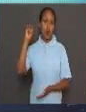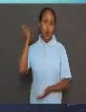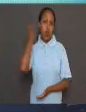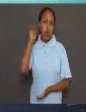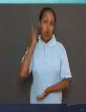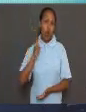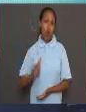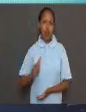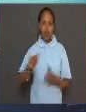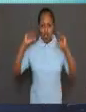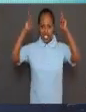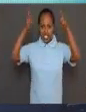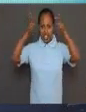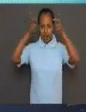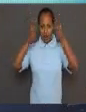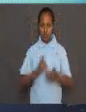crown.